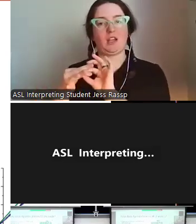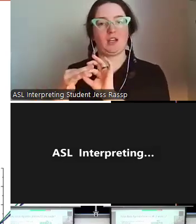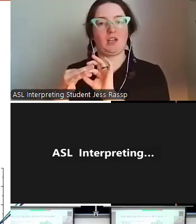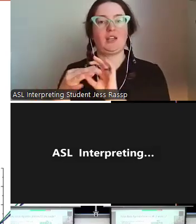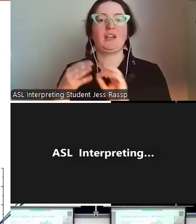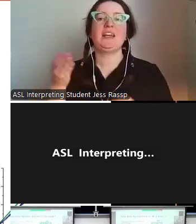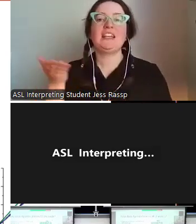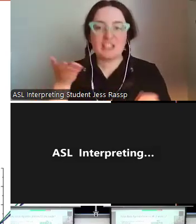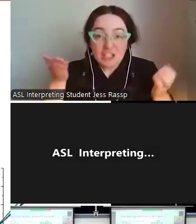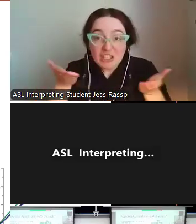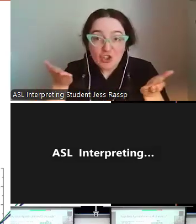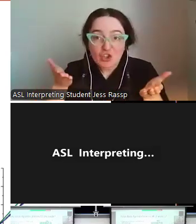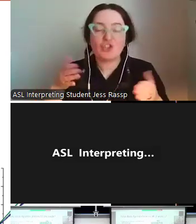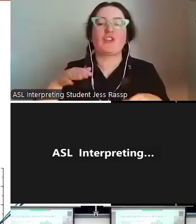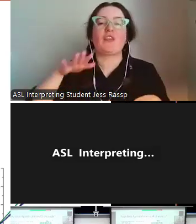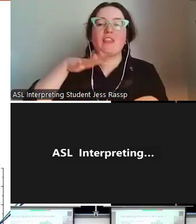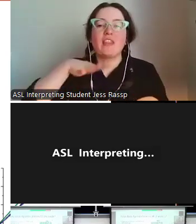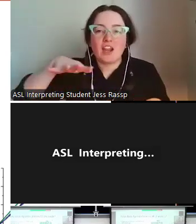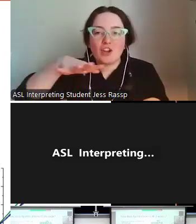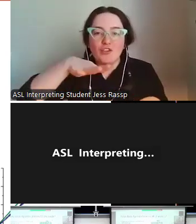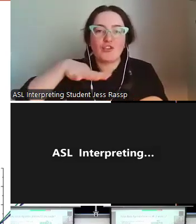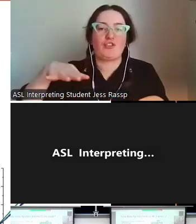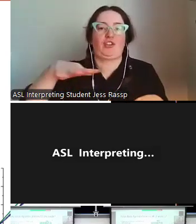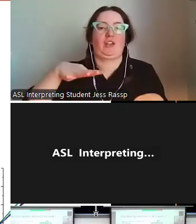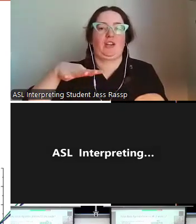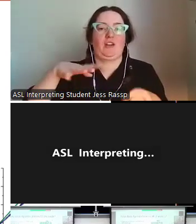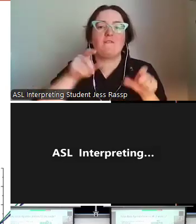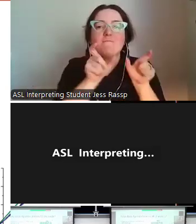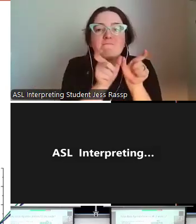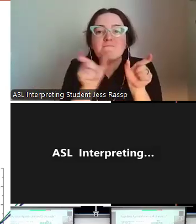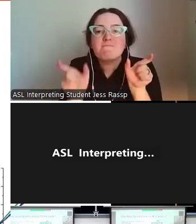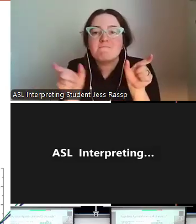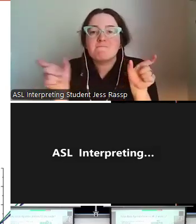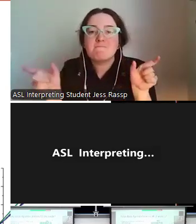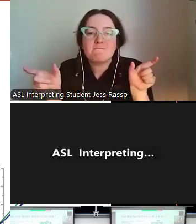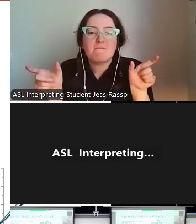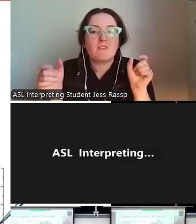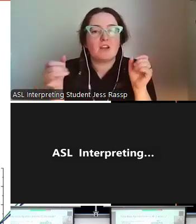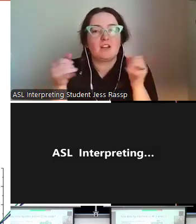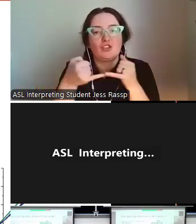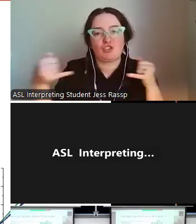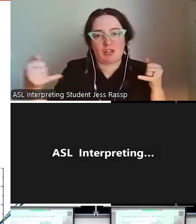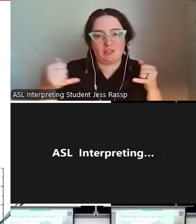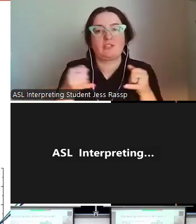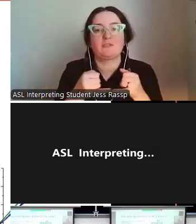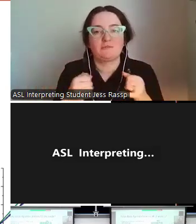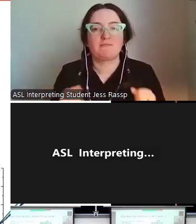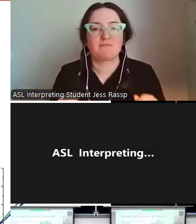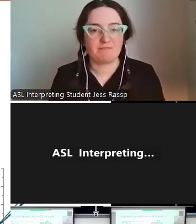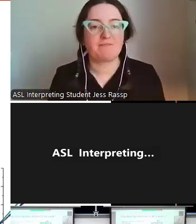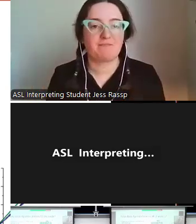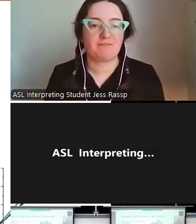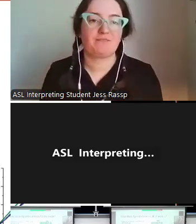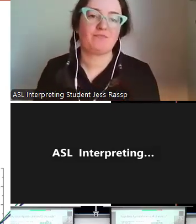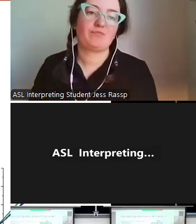these arginines that I talked about. So what they also did within this paper is remove one of those R's